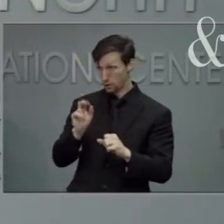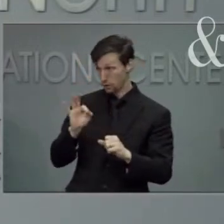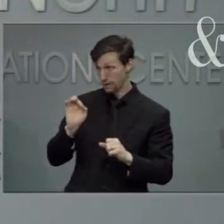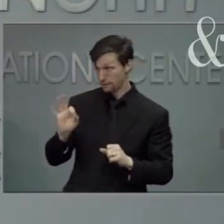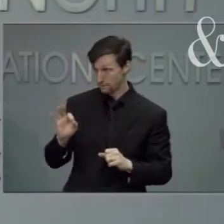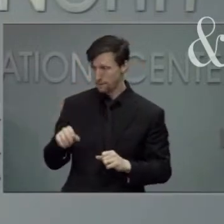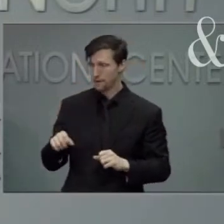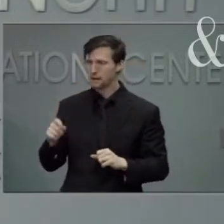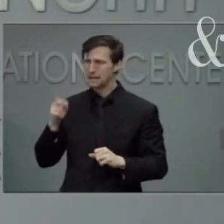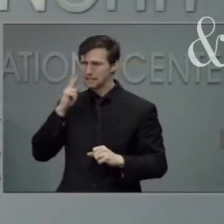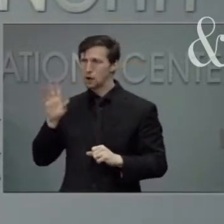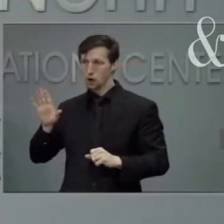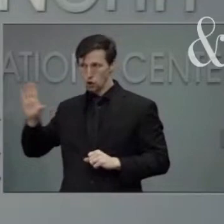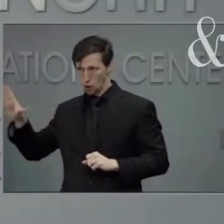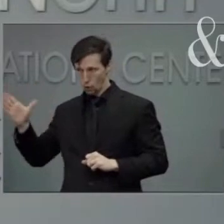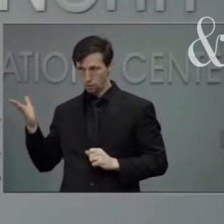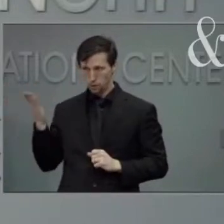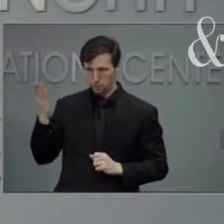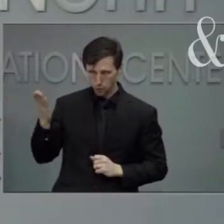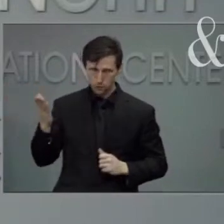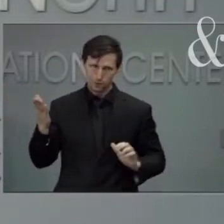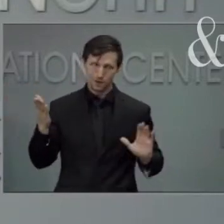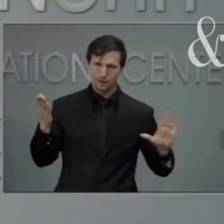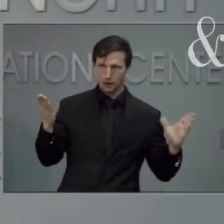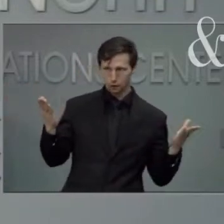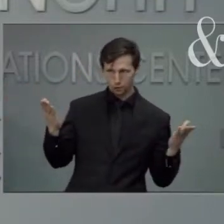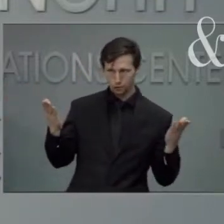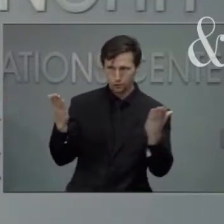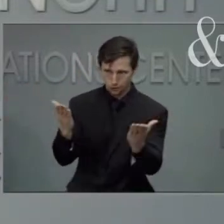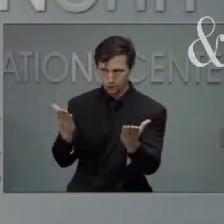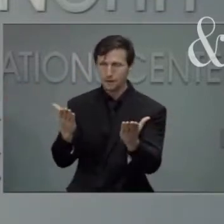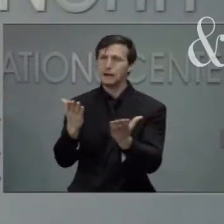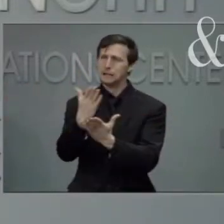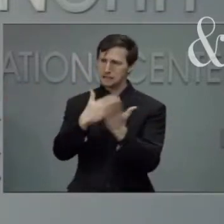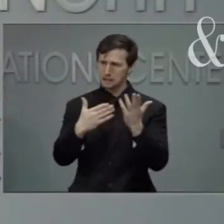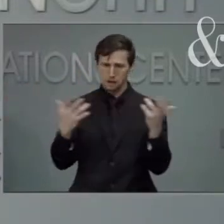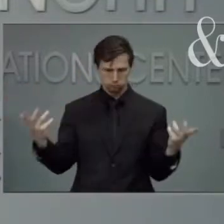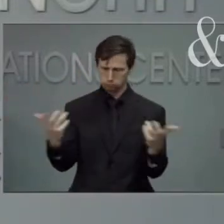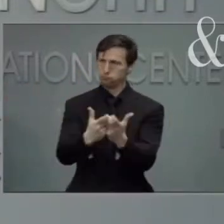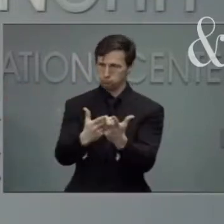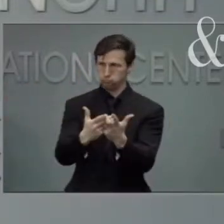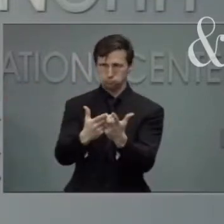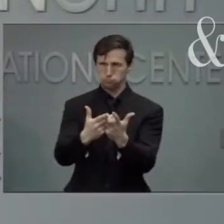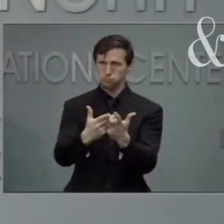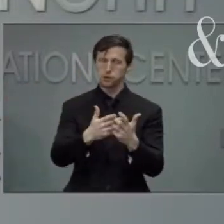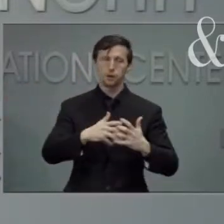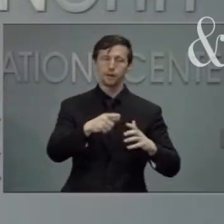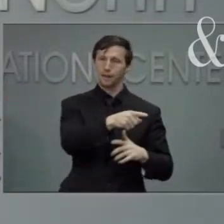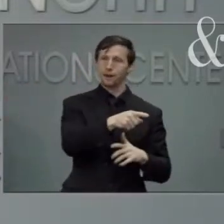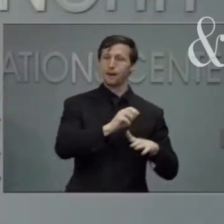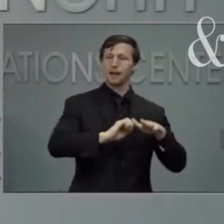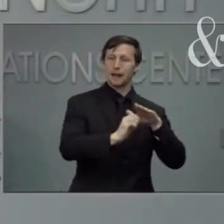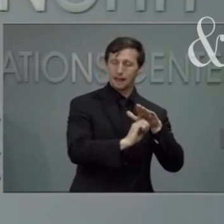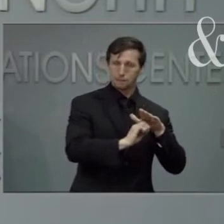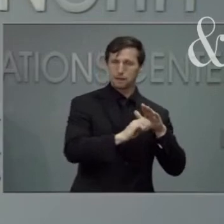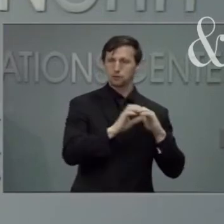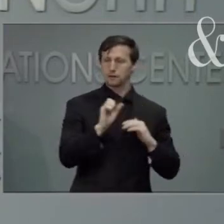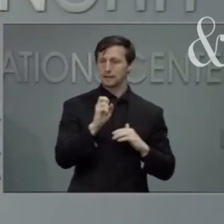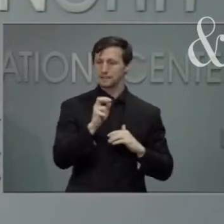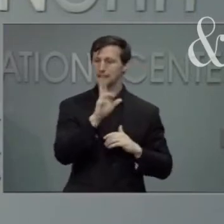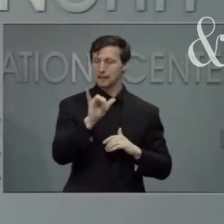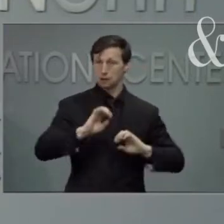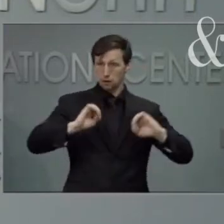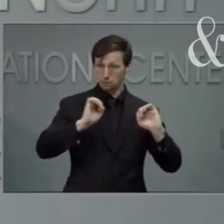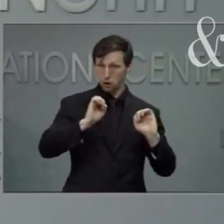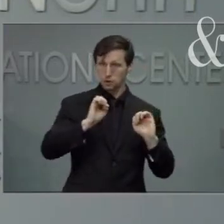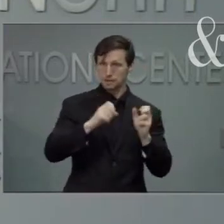things that are exactly matched dollar for dollar with the elementary secondary emergency relief fund for $1.6 billion